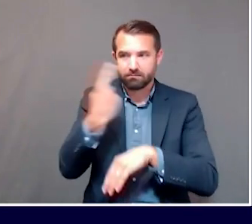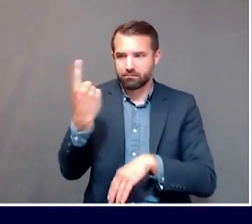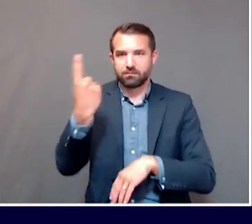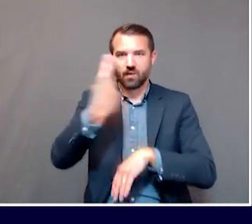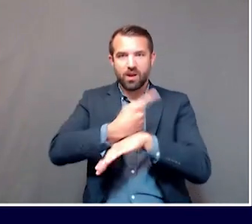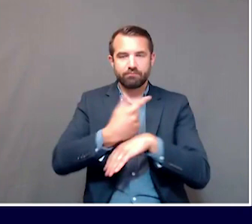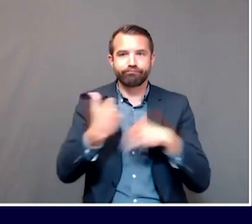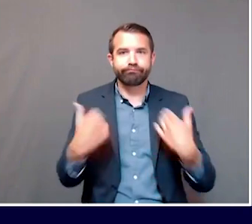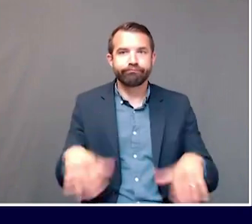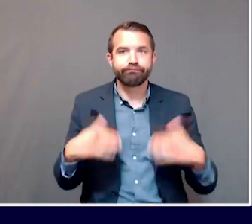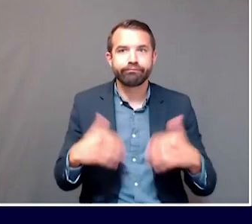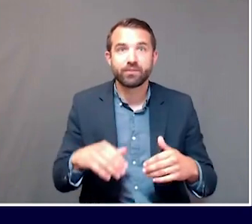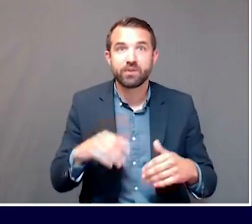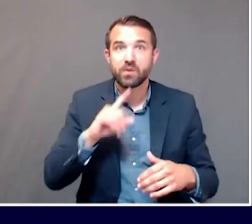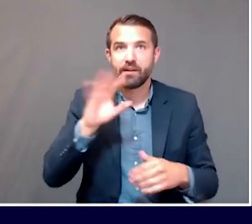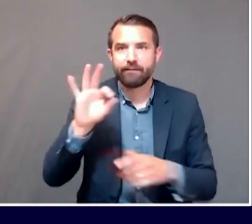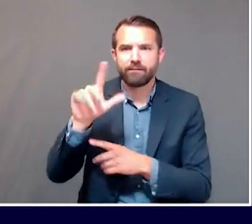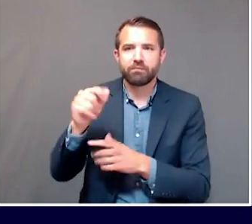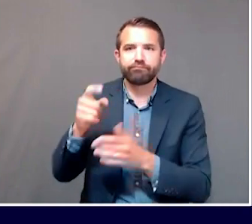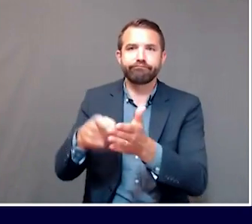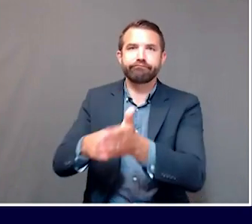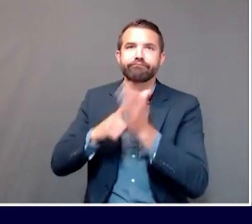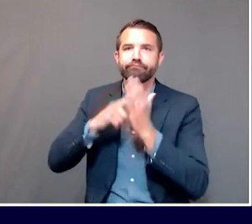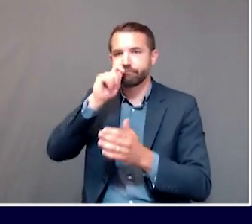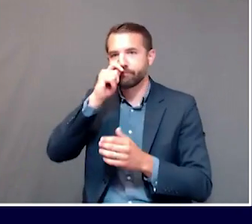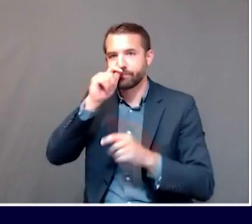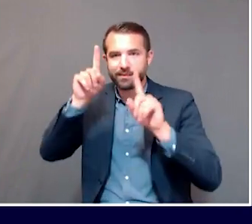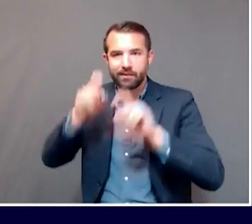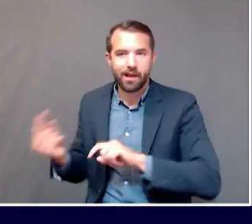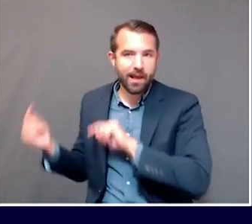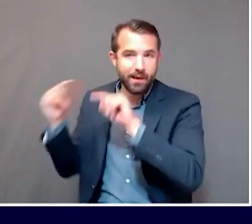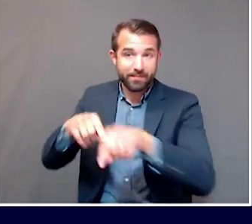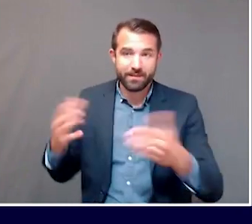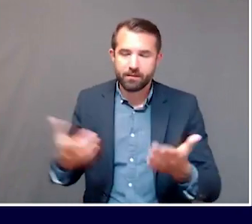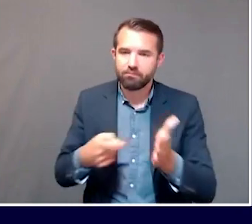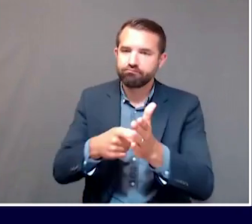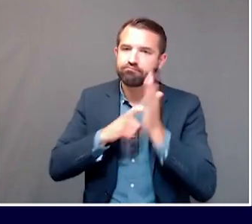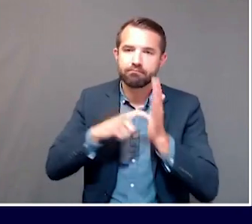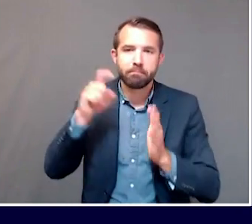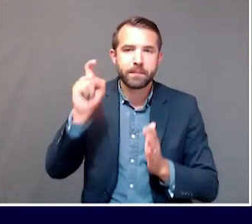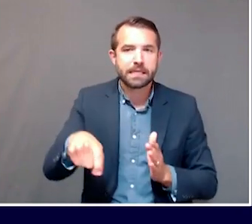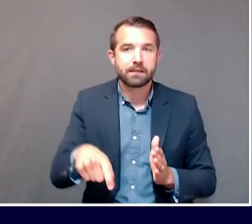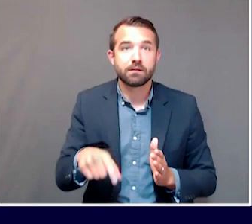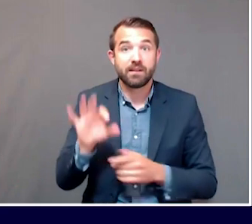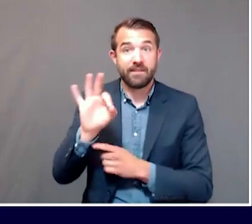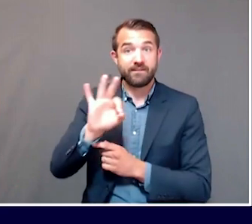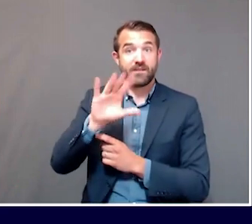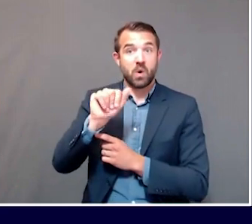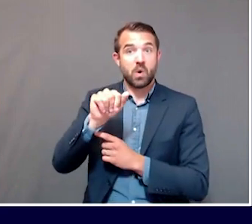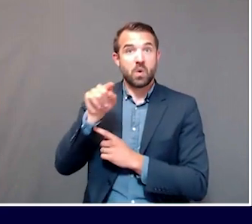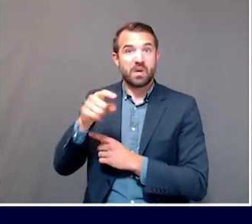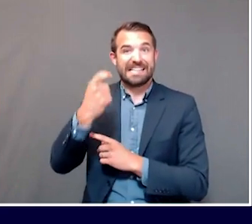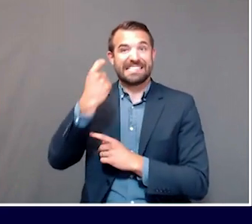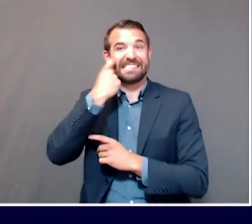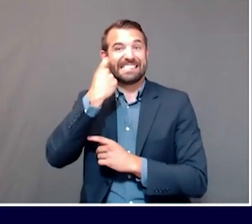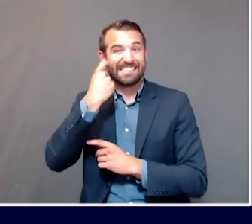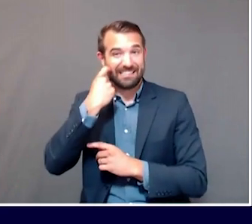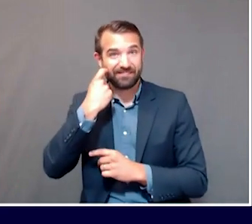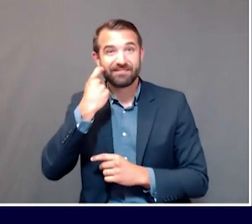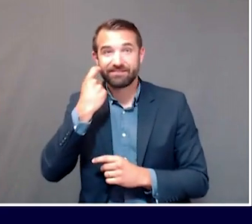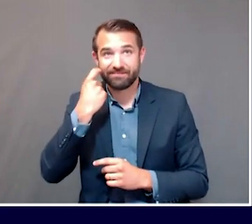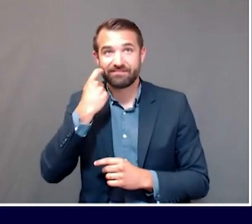here. And in Florida, the Governor DeSantis, just imposed a limitation on bars where you can't drink alcohol in